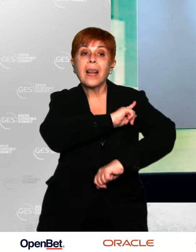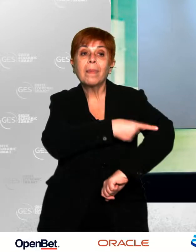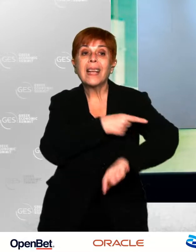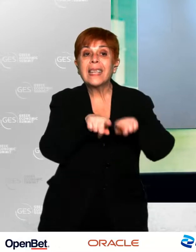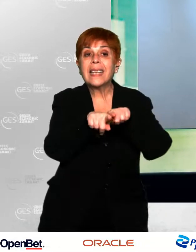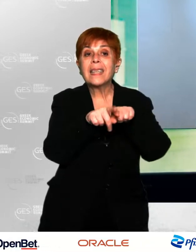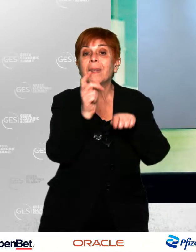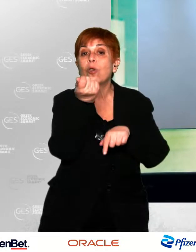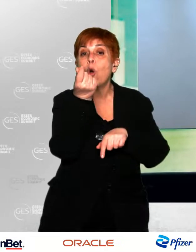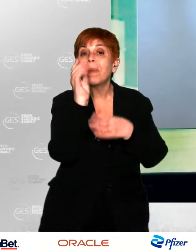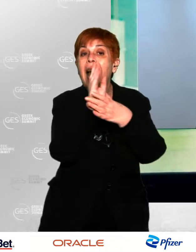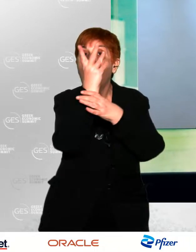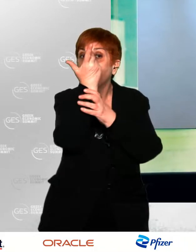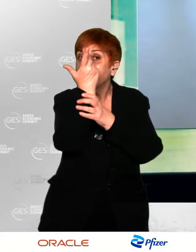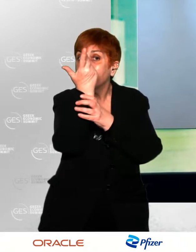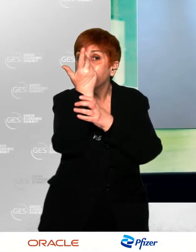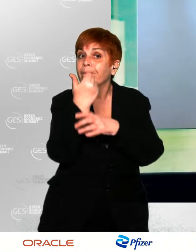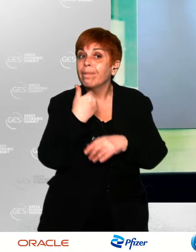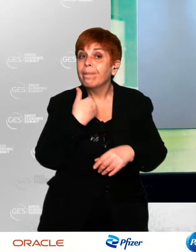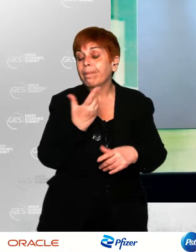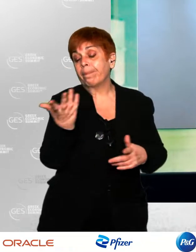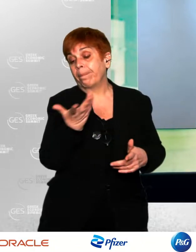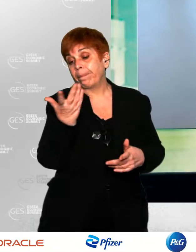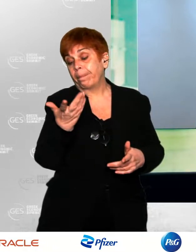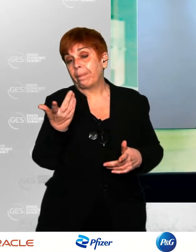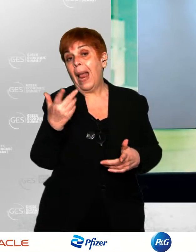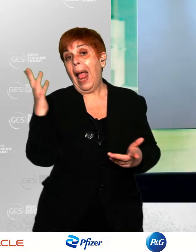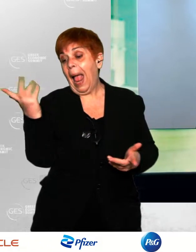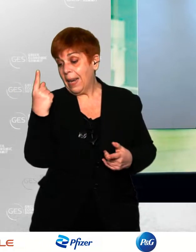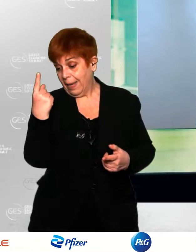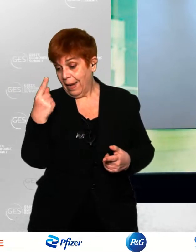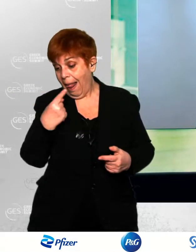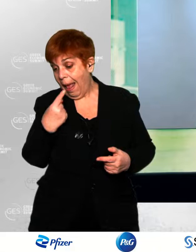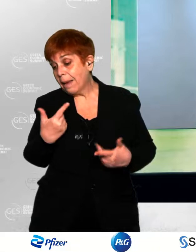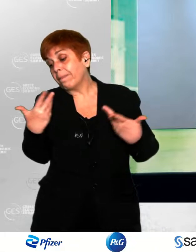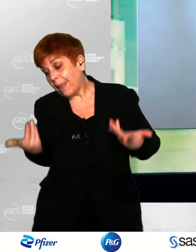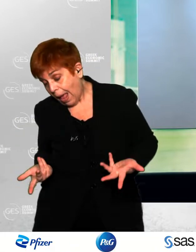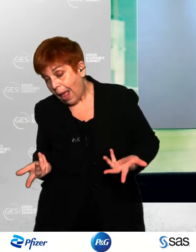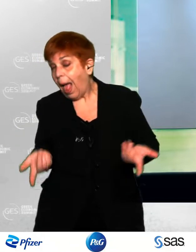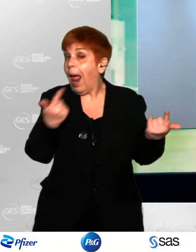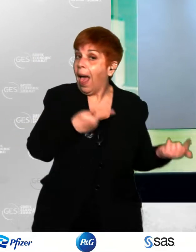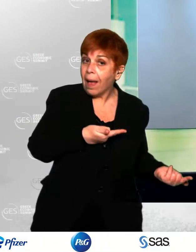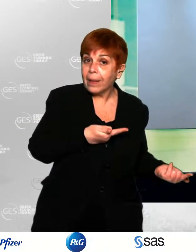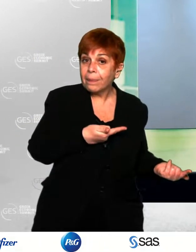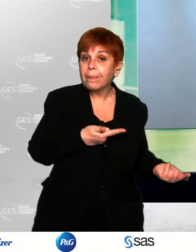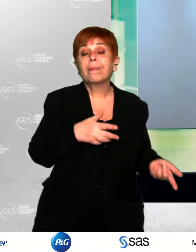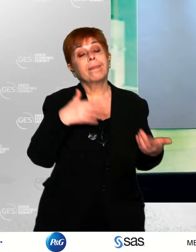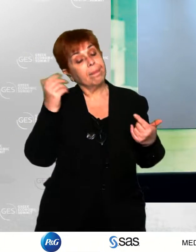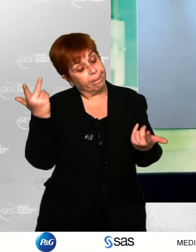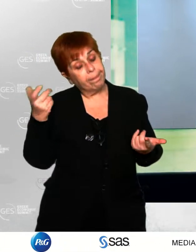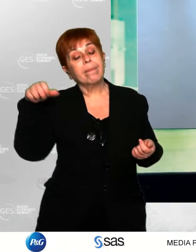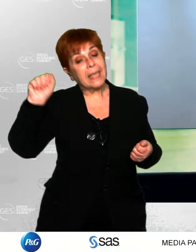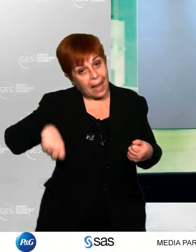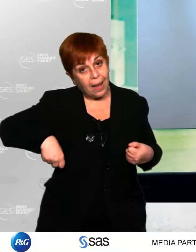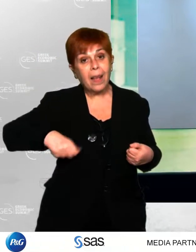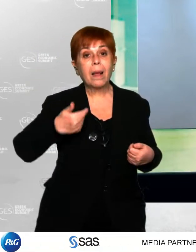one might say, yes, but one way or the other, we are moving towards a more service-oriented economy or less tangibly